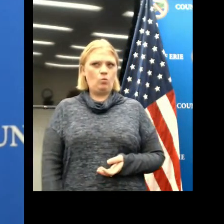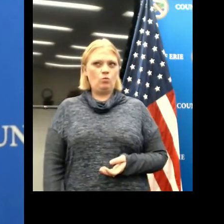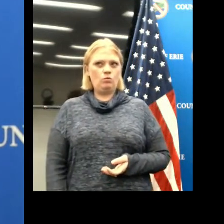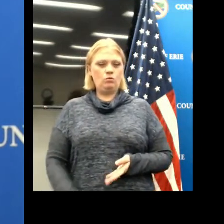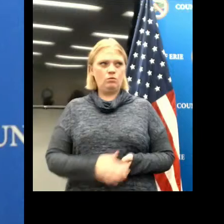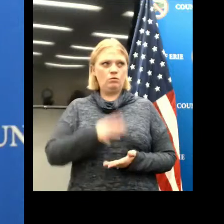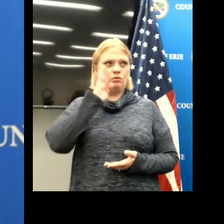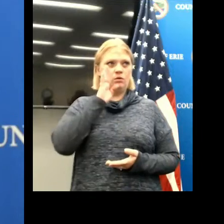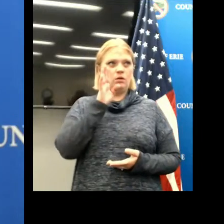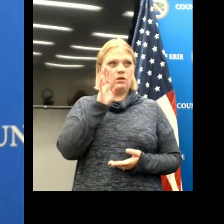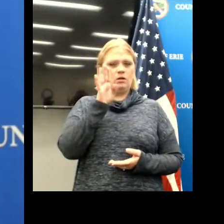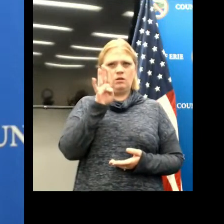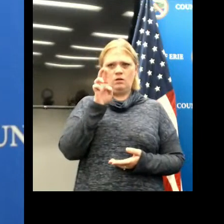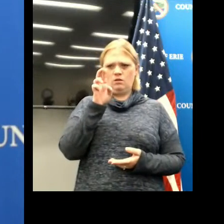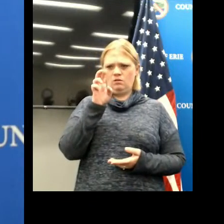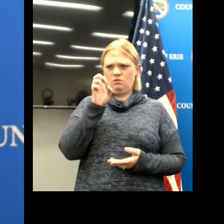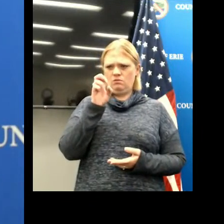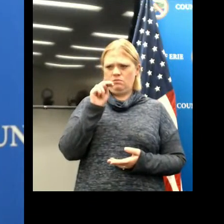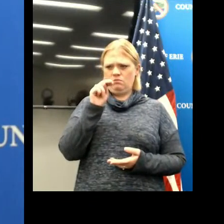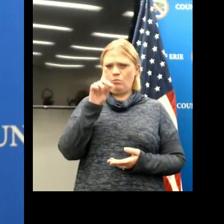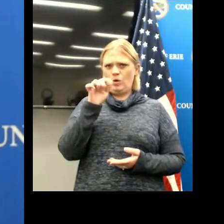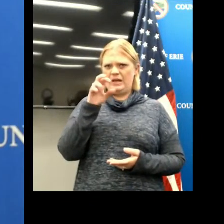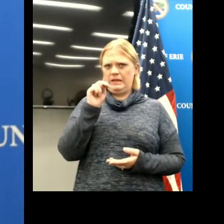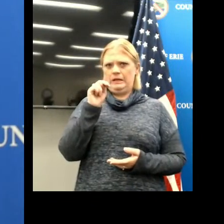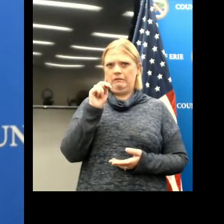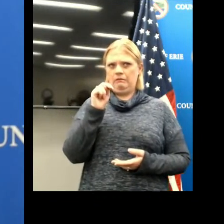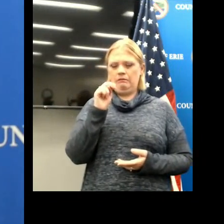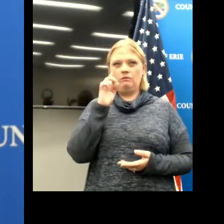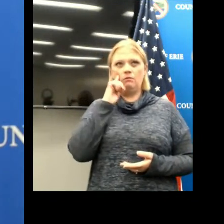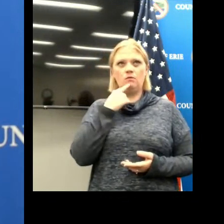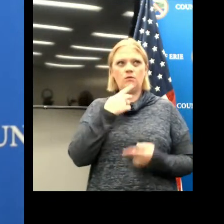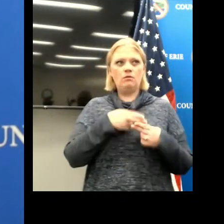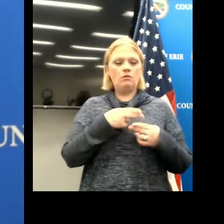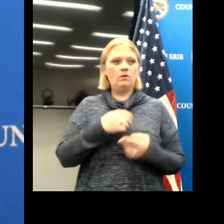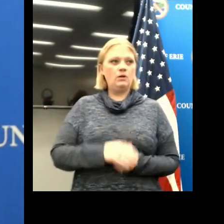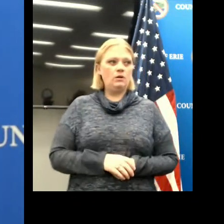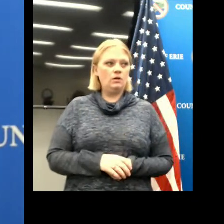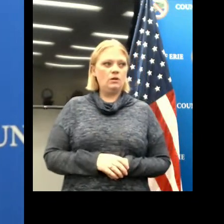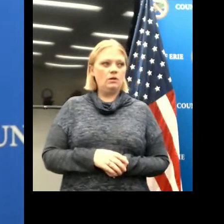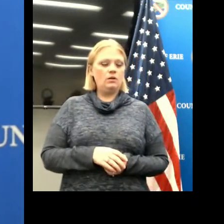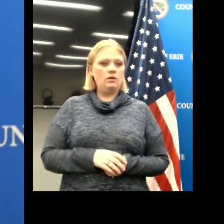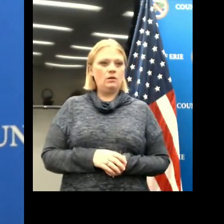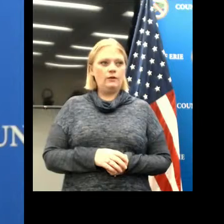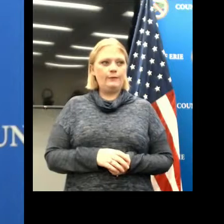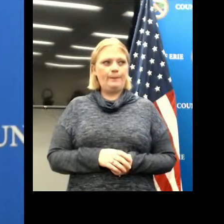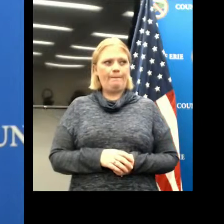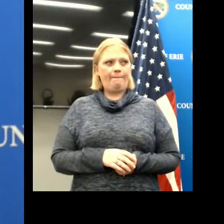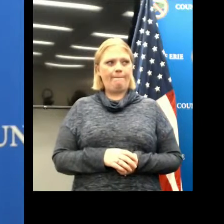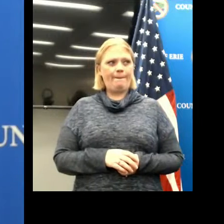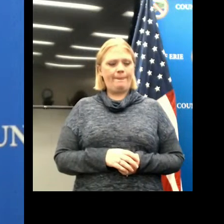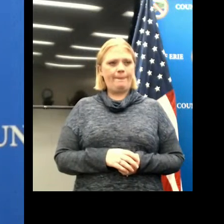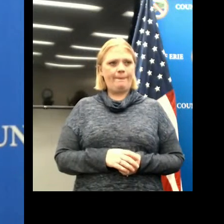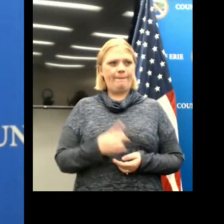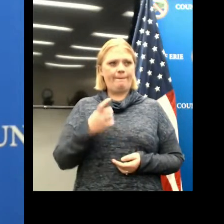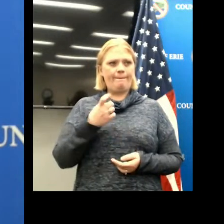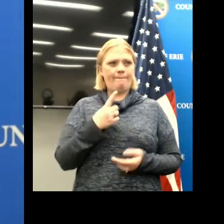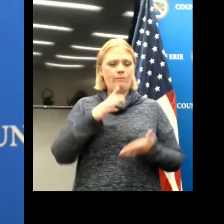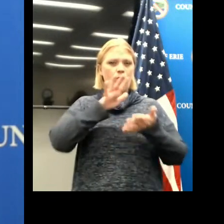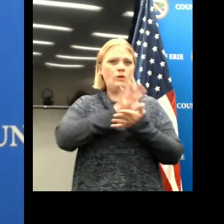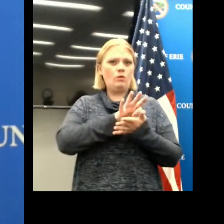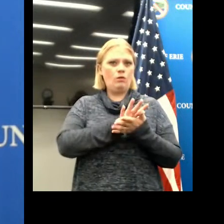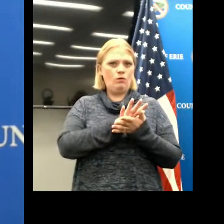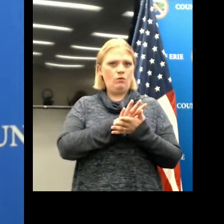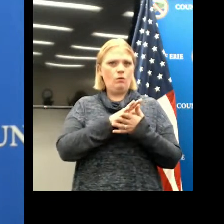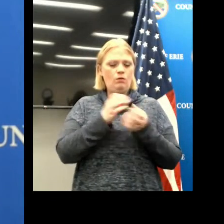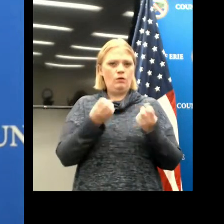Hi, Mark. It's Brendan Keeney. Hi, Brendan. Go ahead. Just a question regarding schools. Obviously, a lot of people